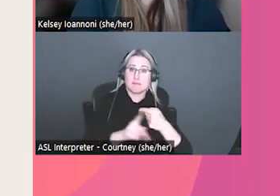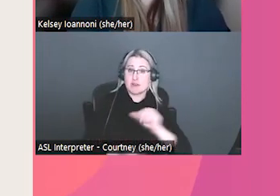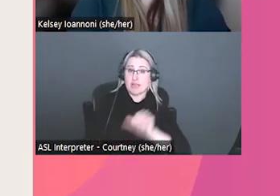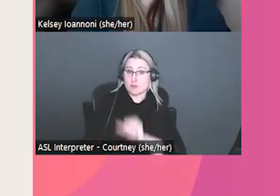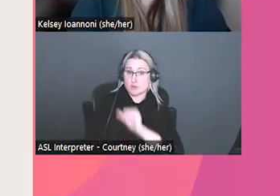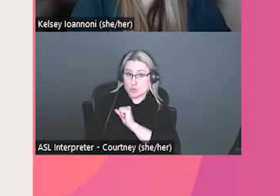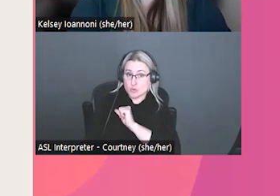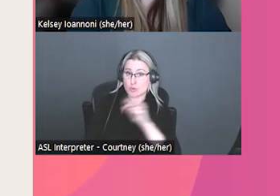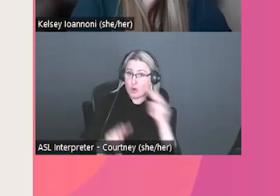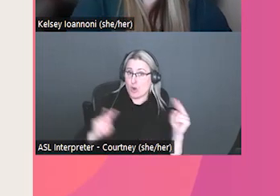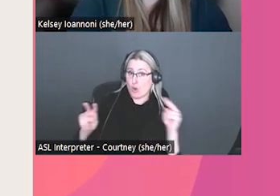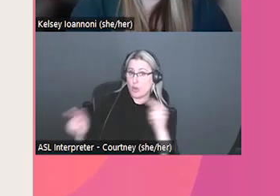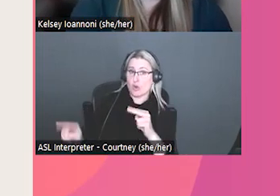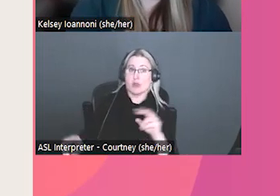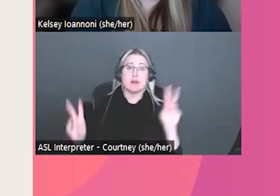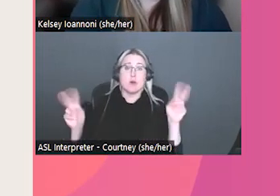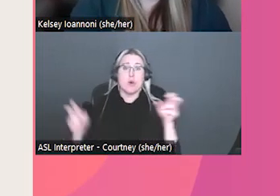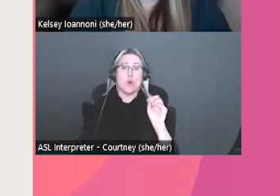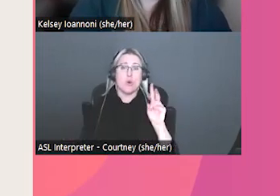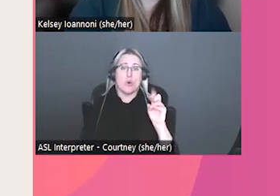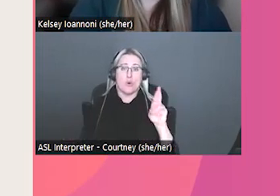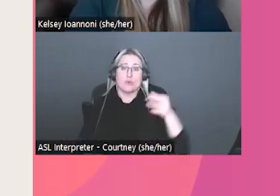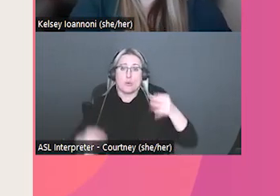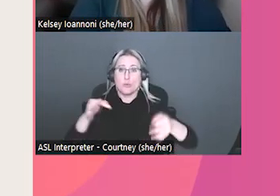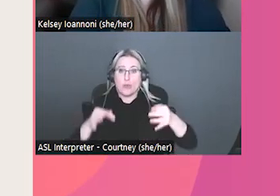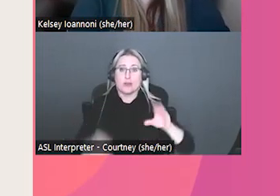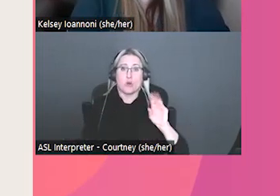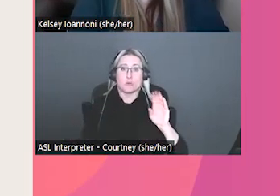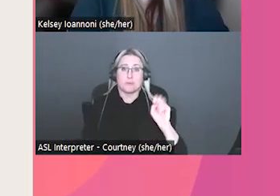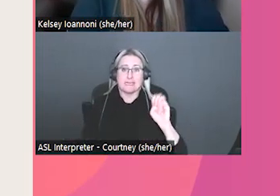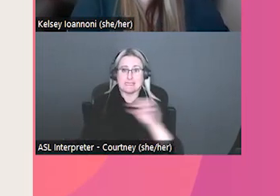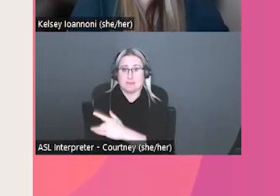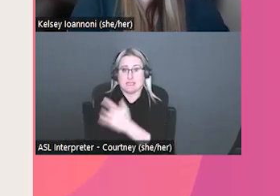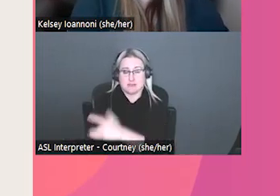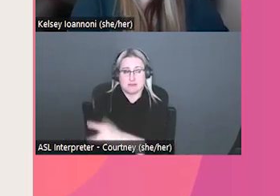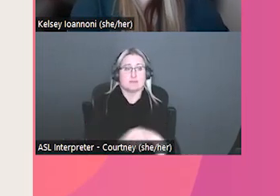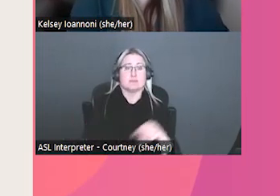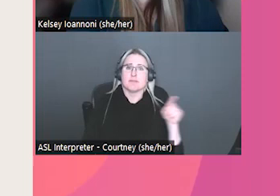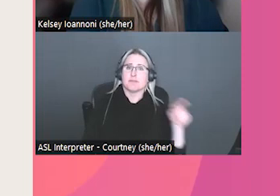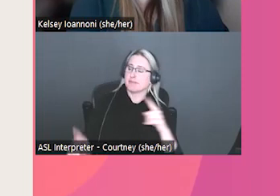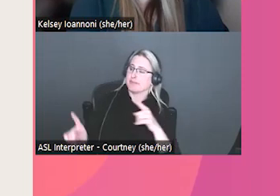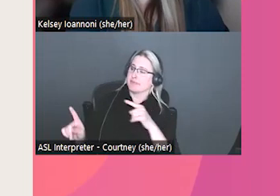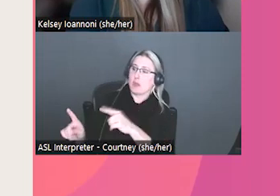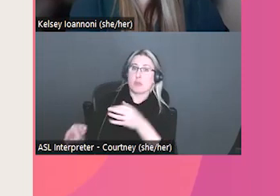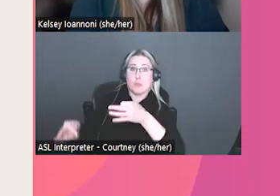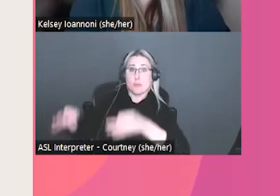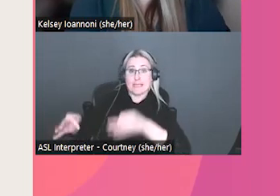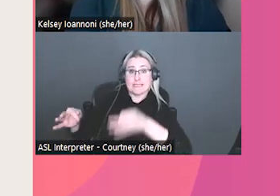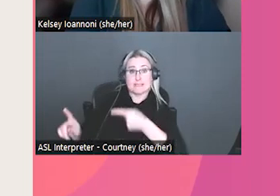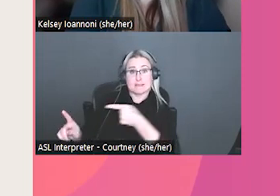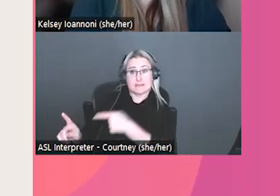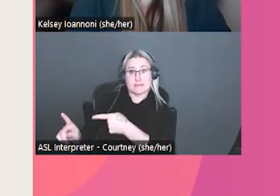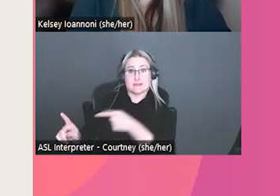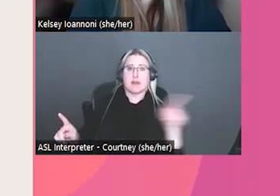say, overweight and obese patients, and ultimately concluded that the weight of a patient impacts the perception of the patient by